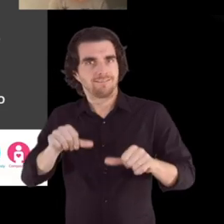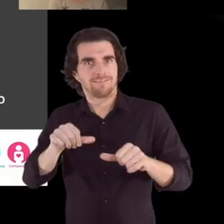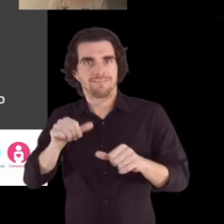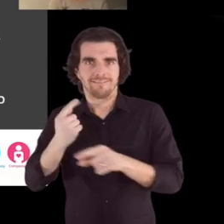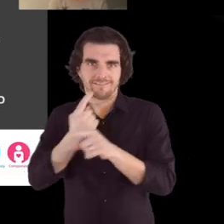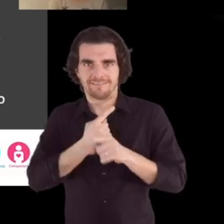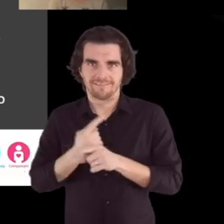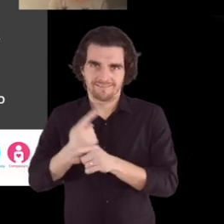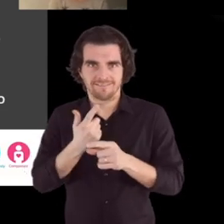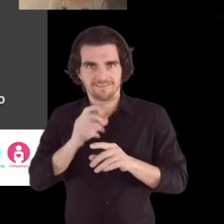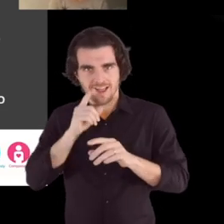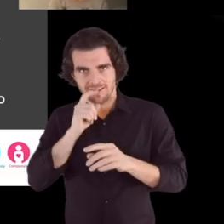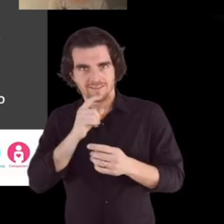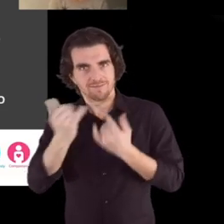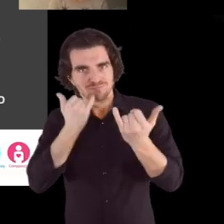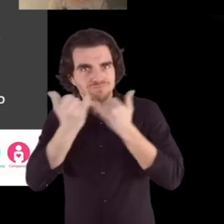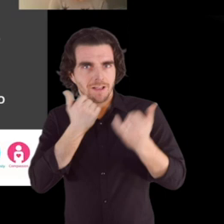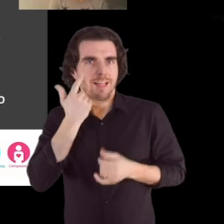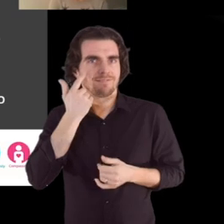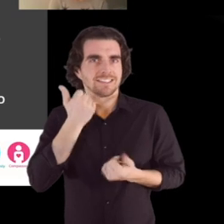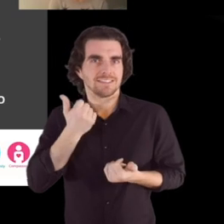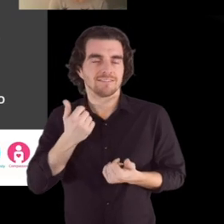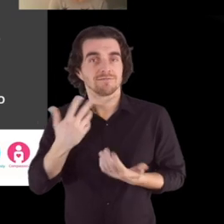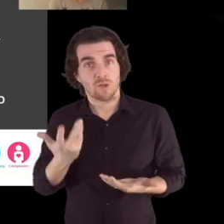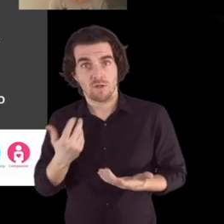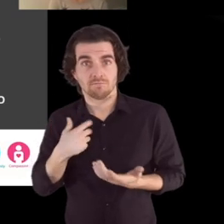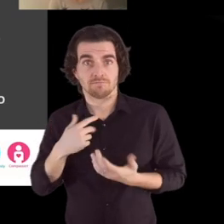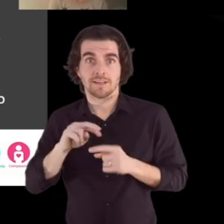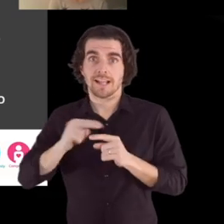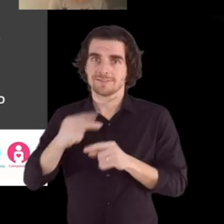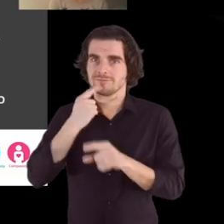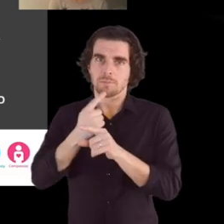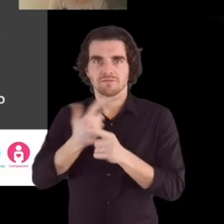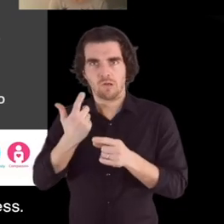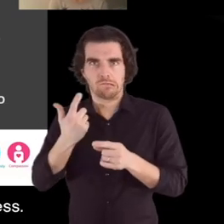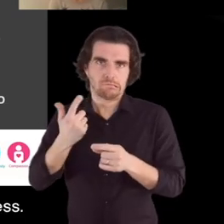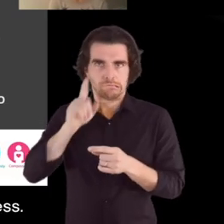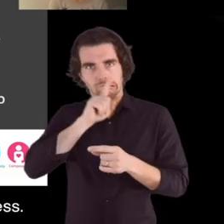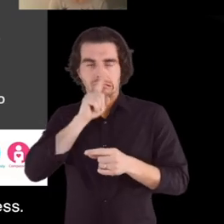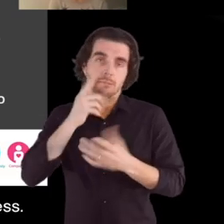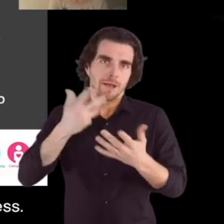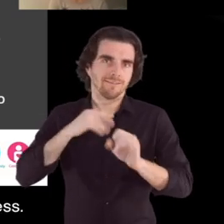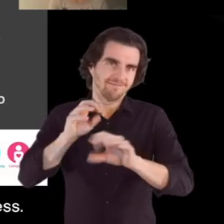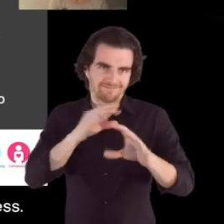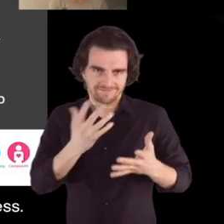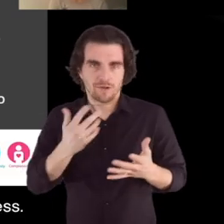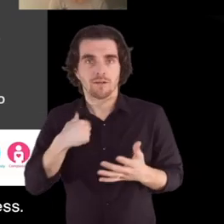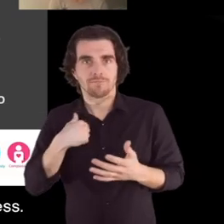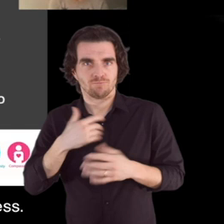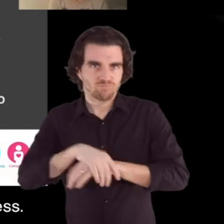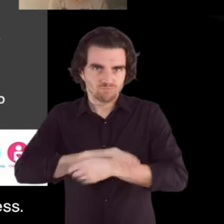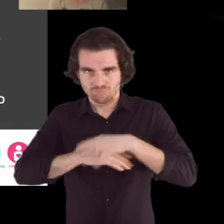we? About how lovely it is to get speaking to staff we wouldn't normally do. And it's again going to sound corny and cheesy. This is my night for corny and